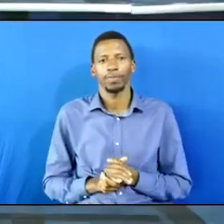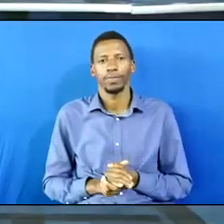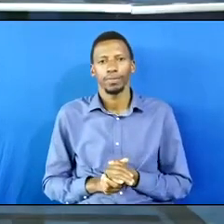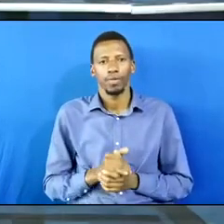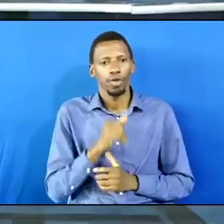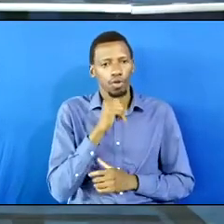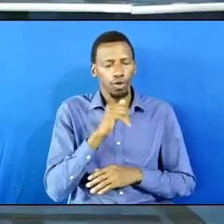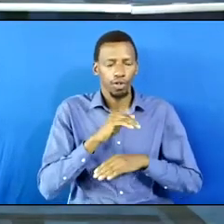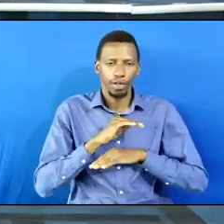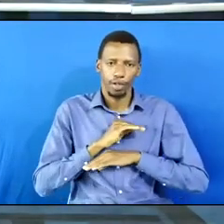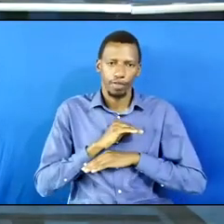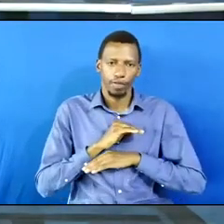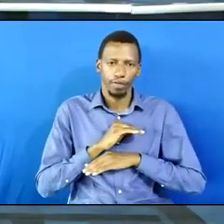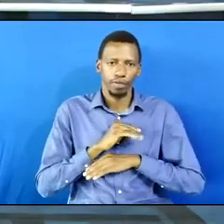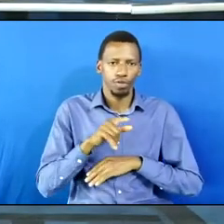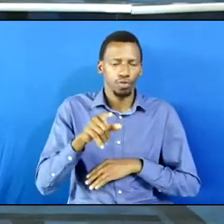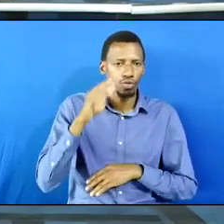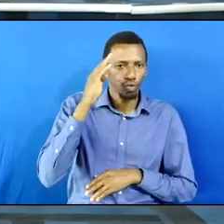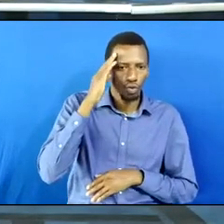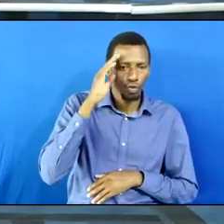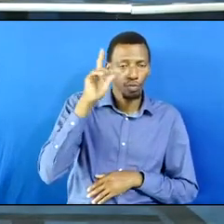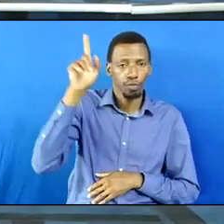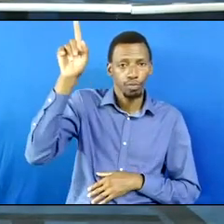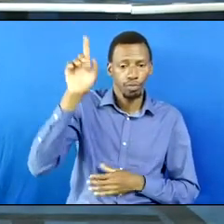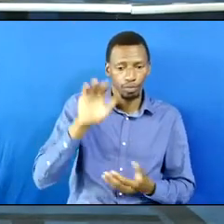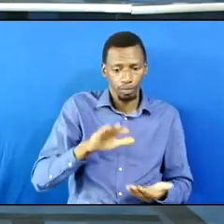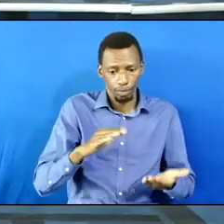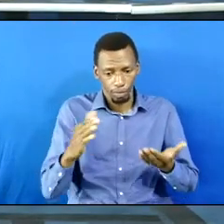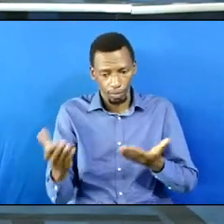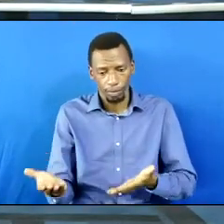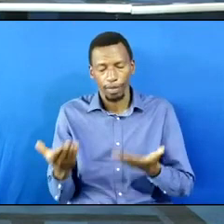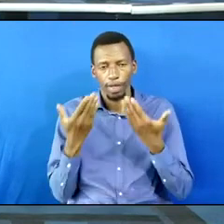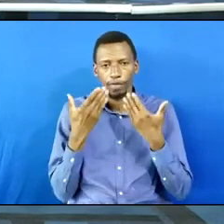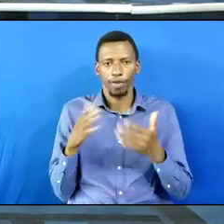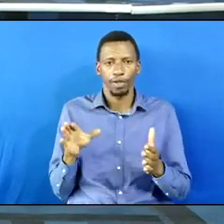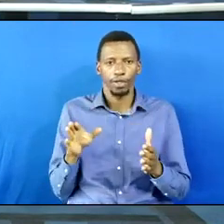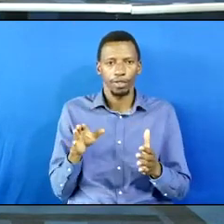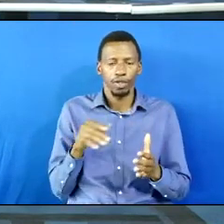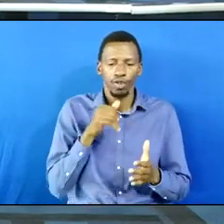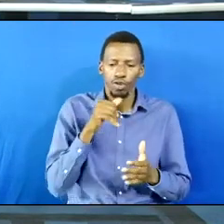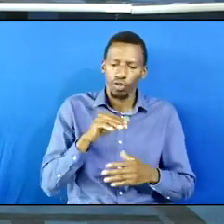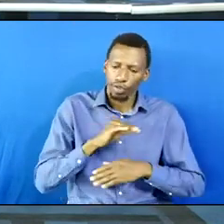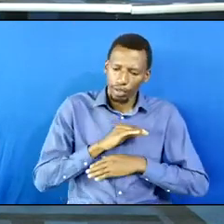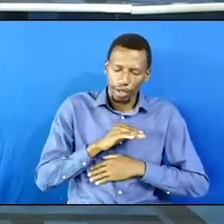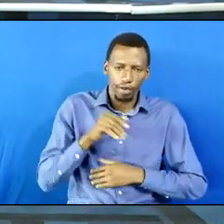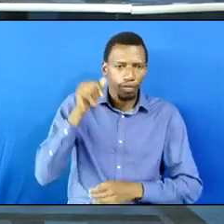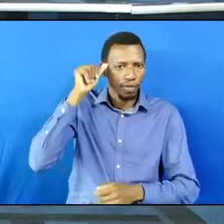It's not enough to know that he died. It's not enough to remember he died.